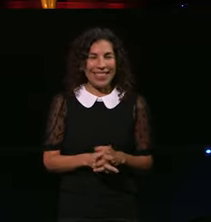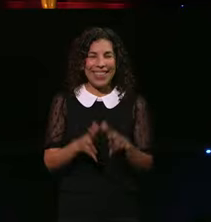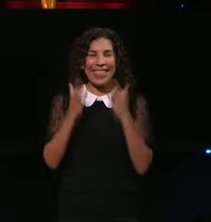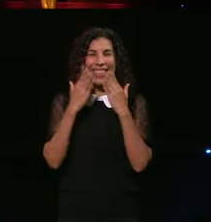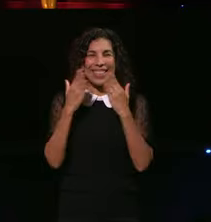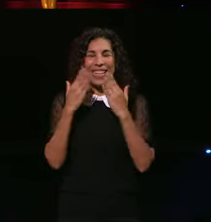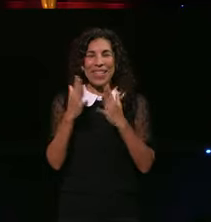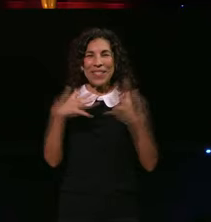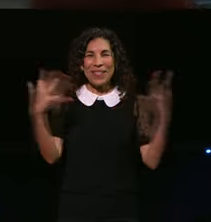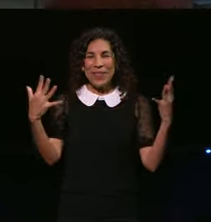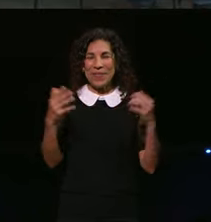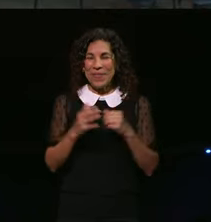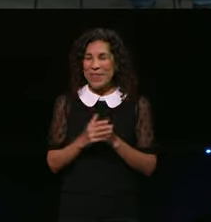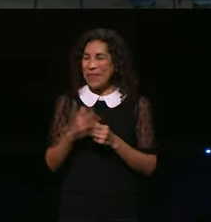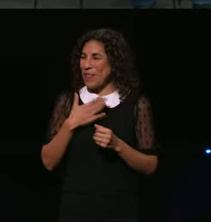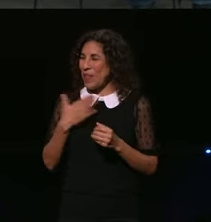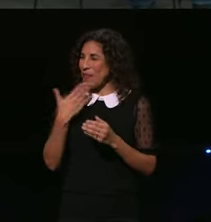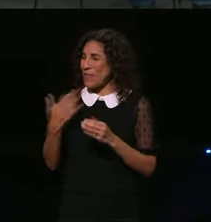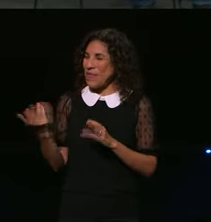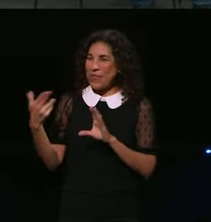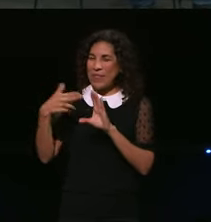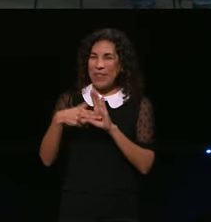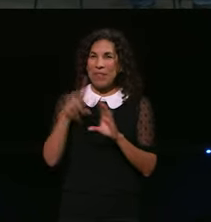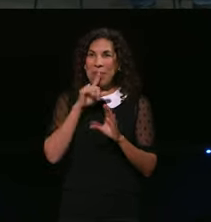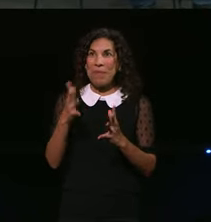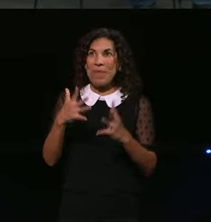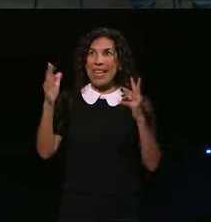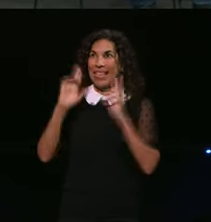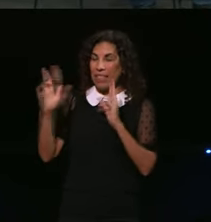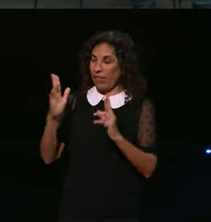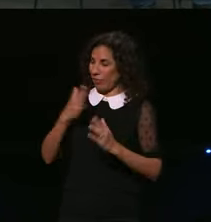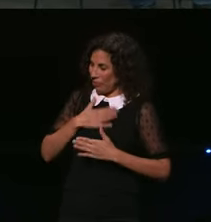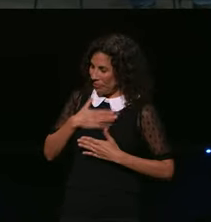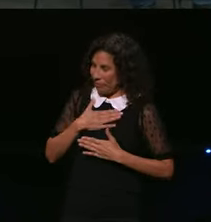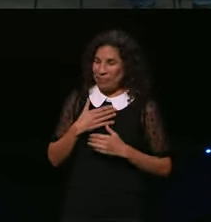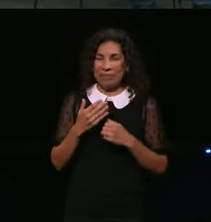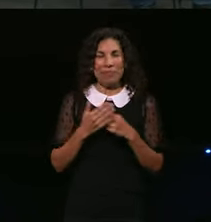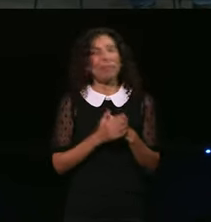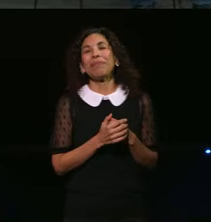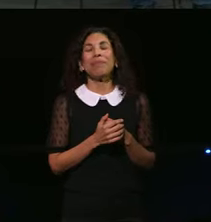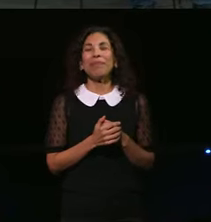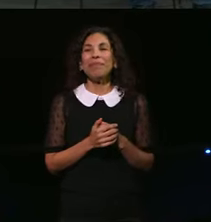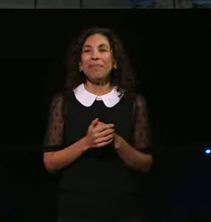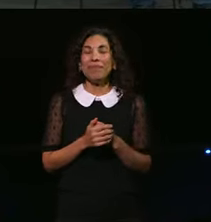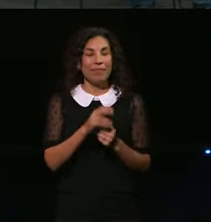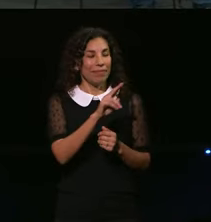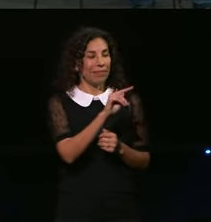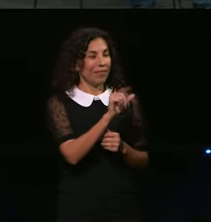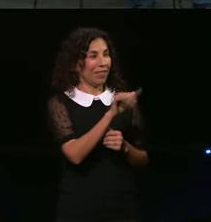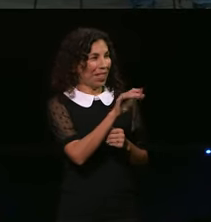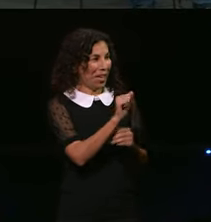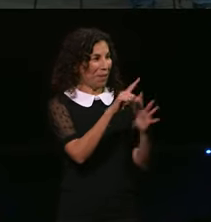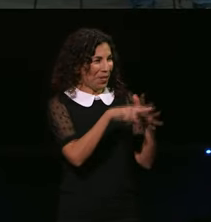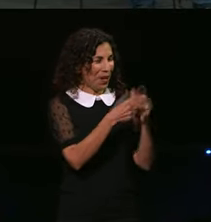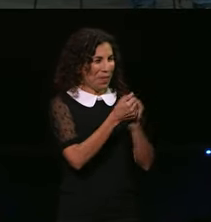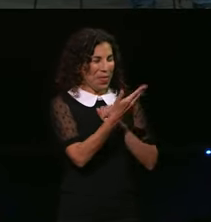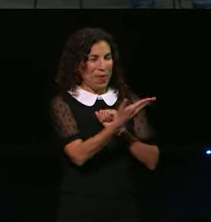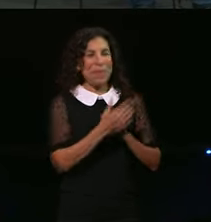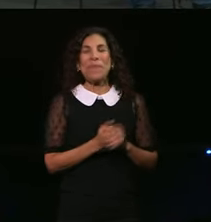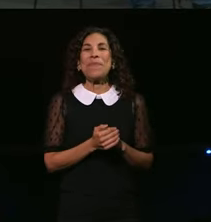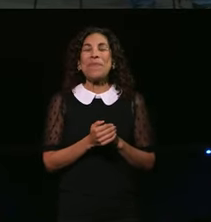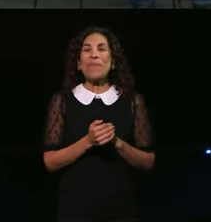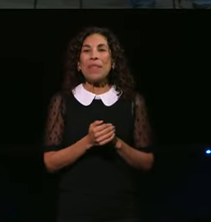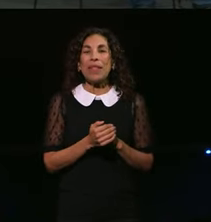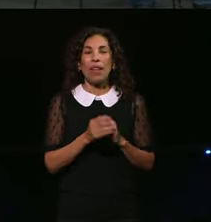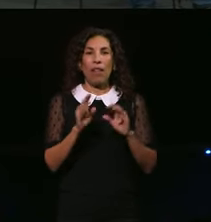Thank you so much. Thank you, Willem, for joining us. It's a big honor. So. My pleasure. Thank you. Thank you. Nadia, I'm going to start with you.